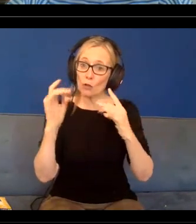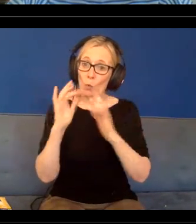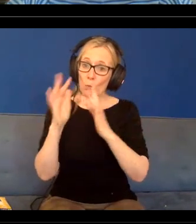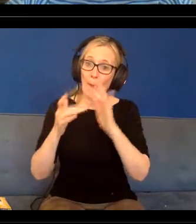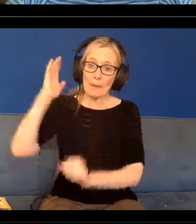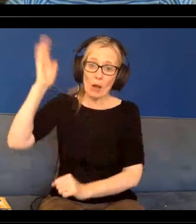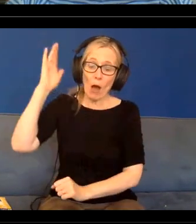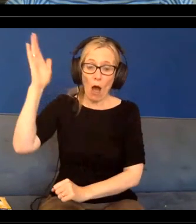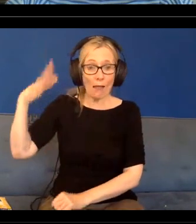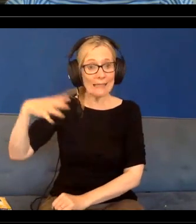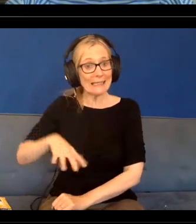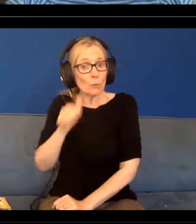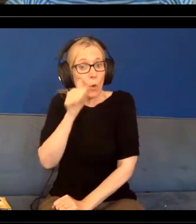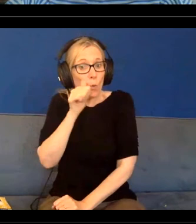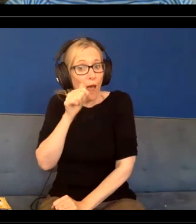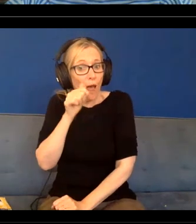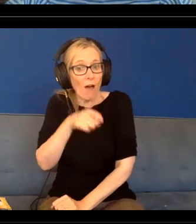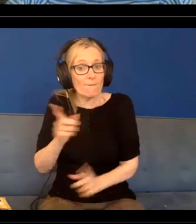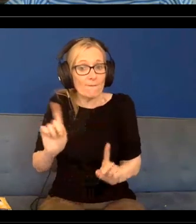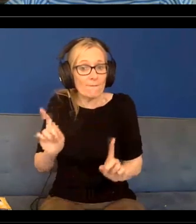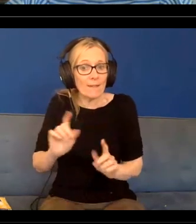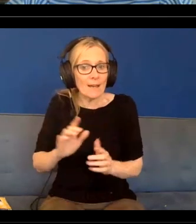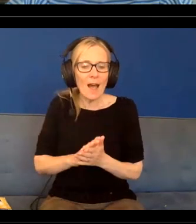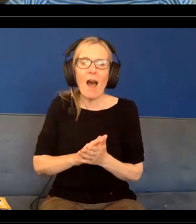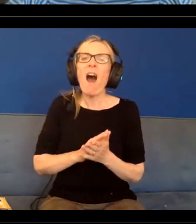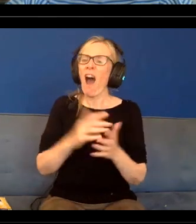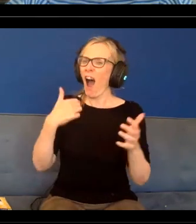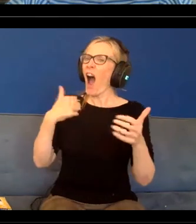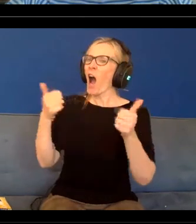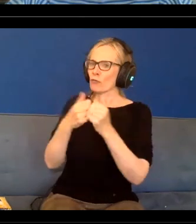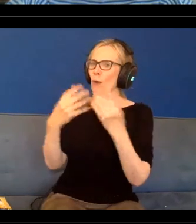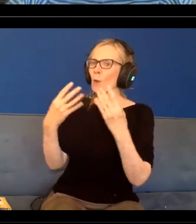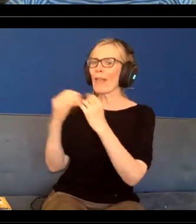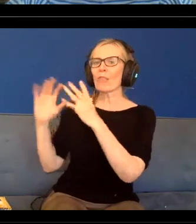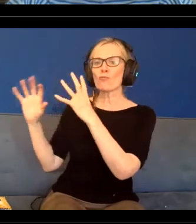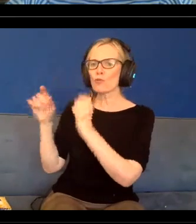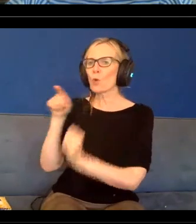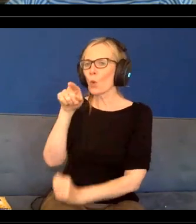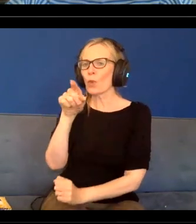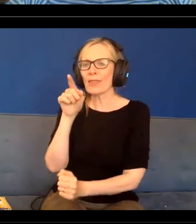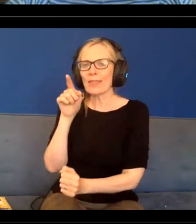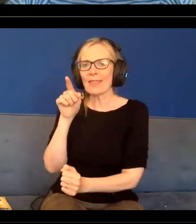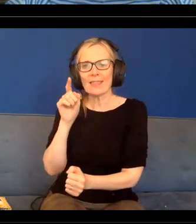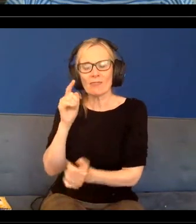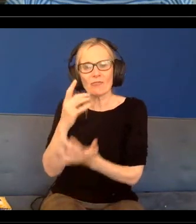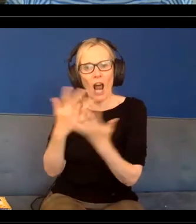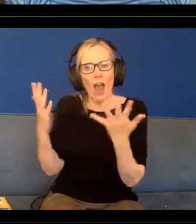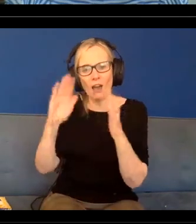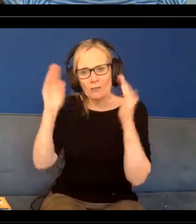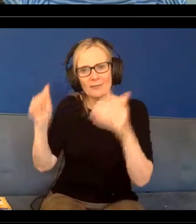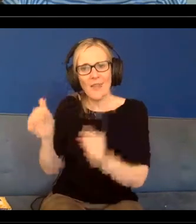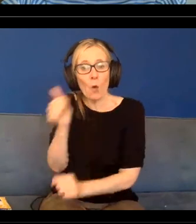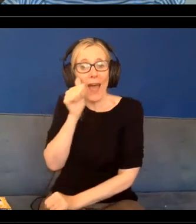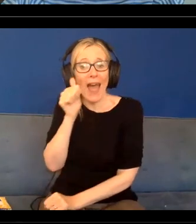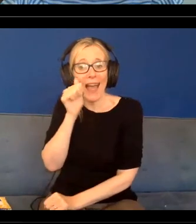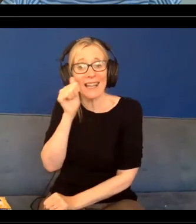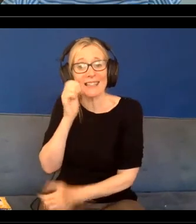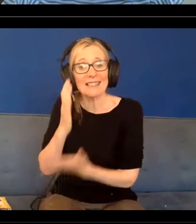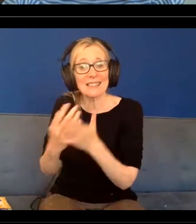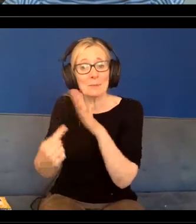aware of? Like Ruth said, I think a lot of it is about awareness. To give you a couple of